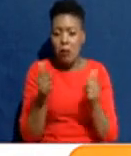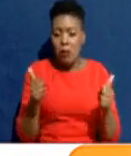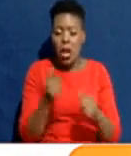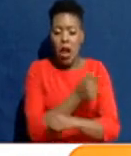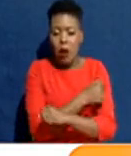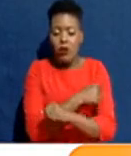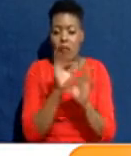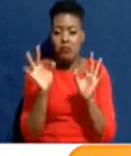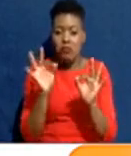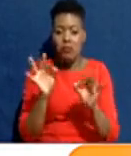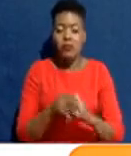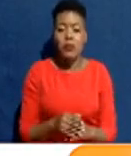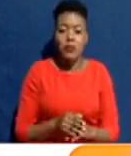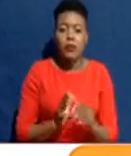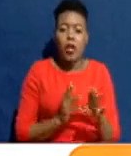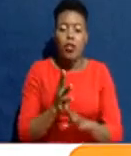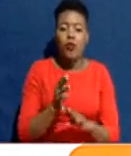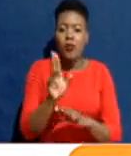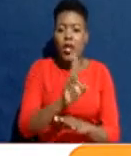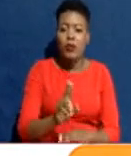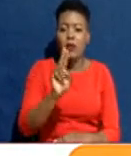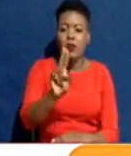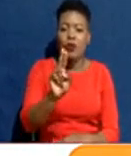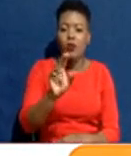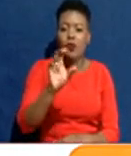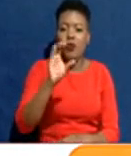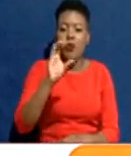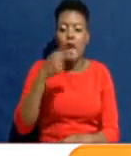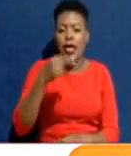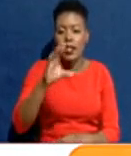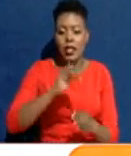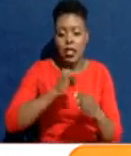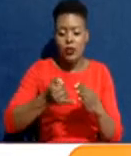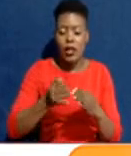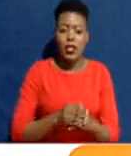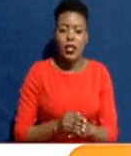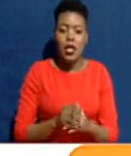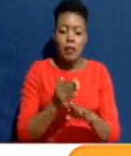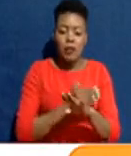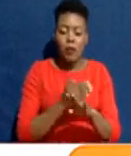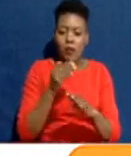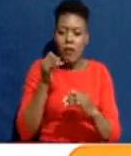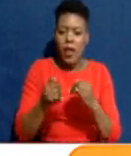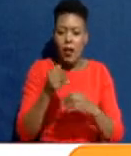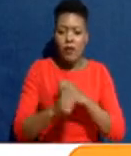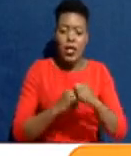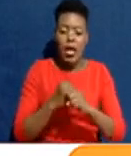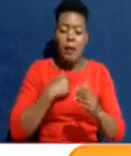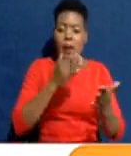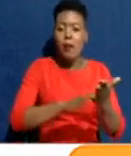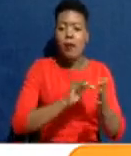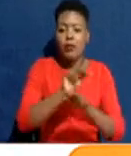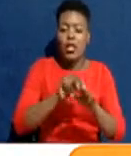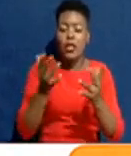care through the Universal Health Care Coverage Program. Towards this end, Mr. Speaker, I propose to the